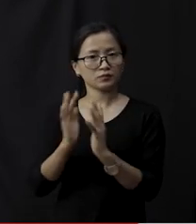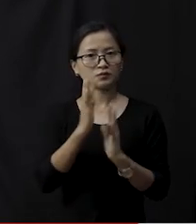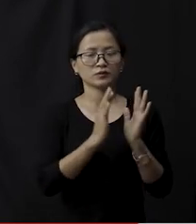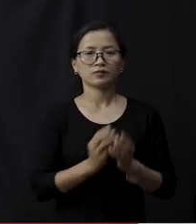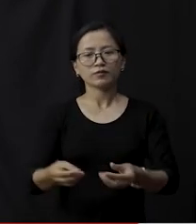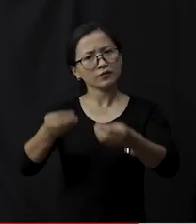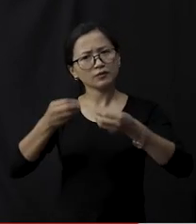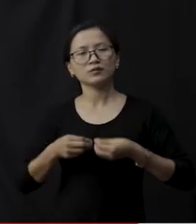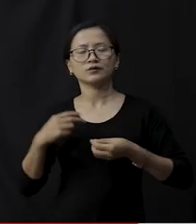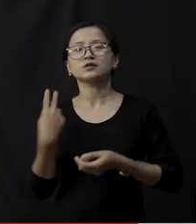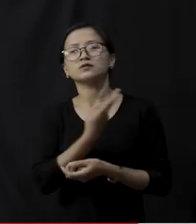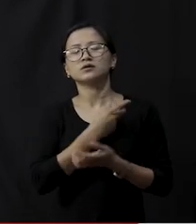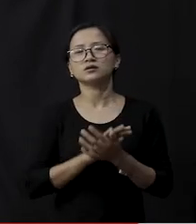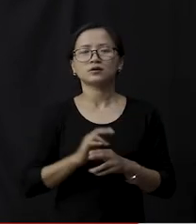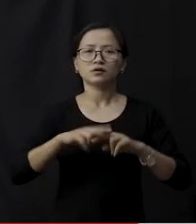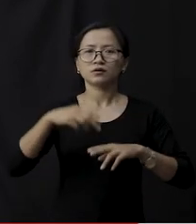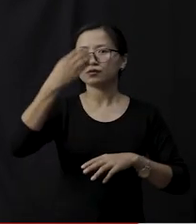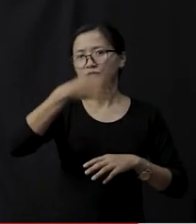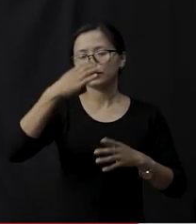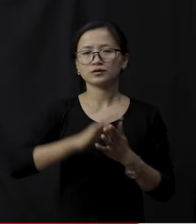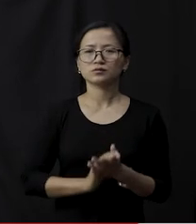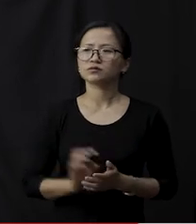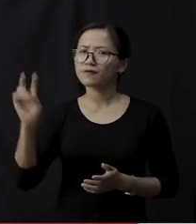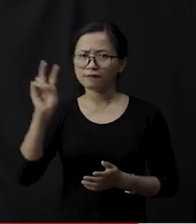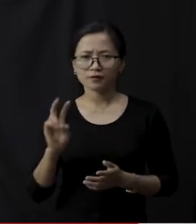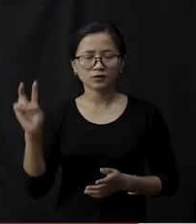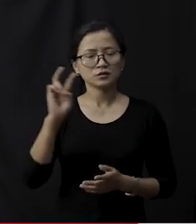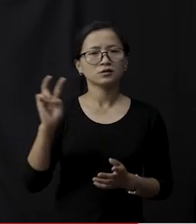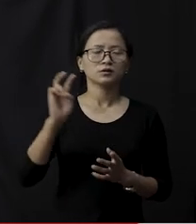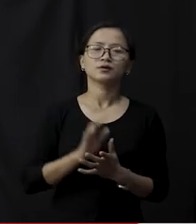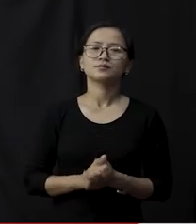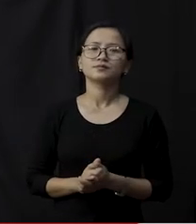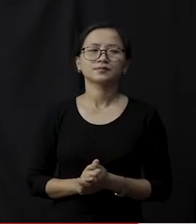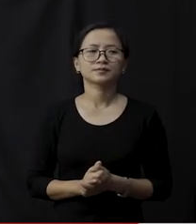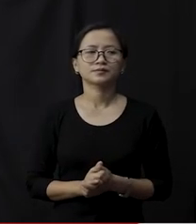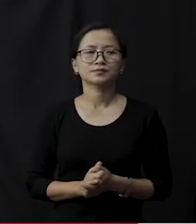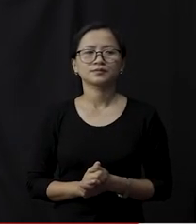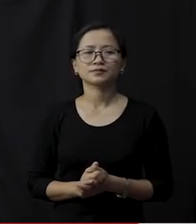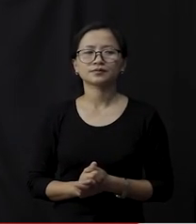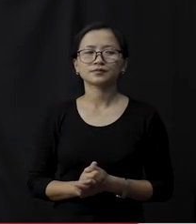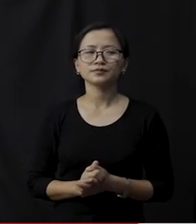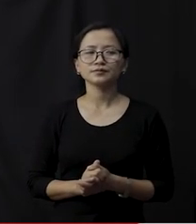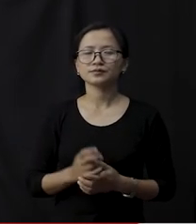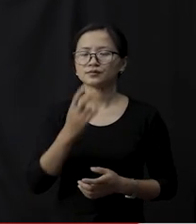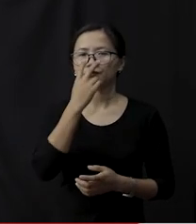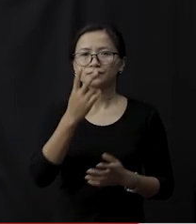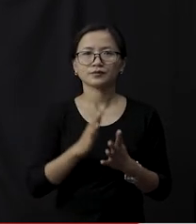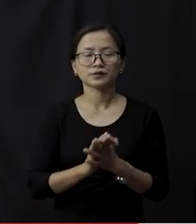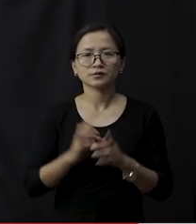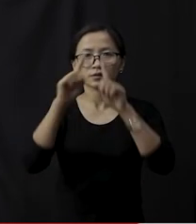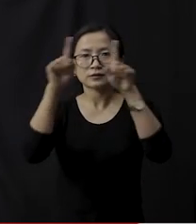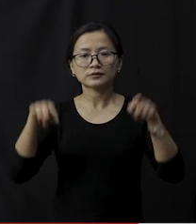fruits. Plants give us vegetables. Okay? Now, do you see these, students? This is